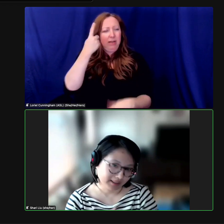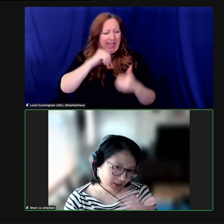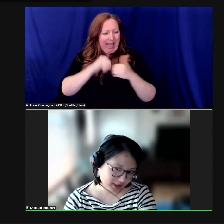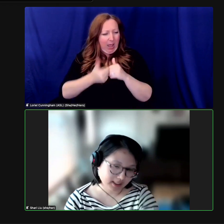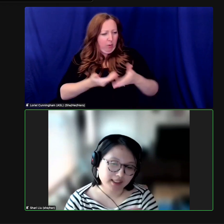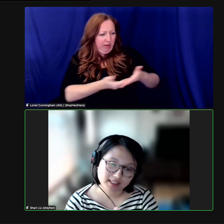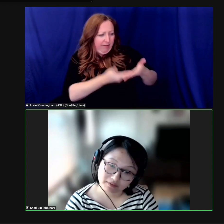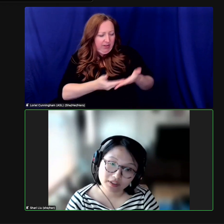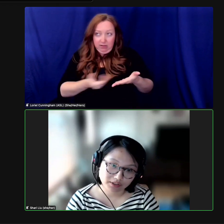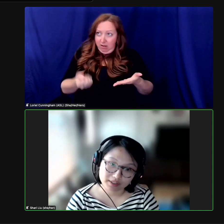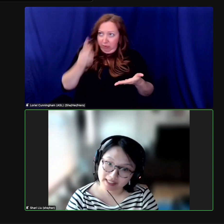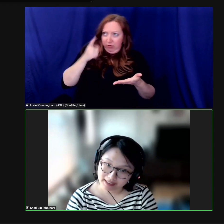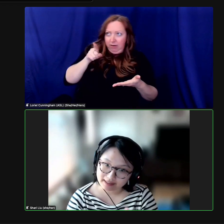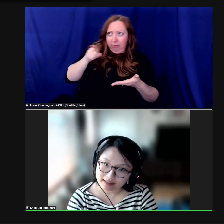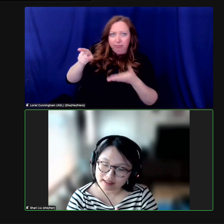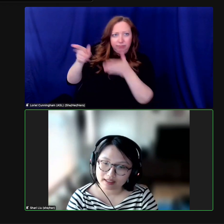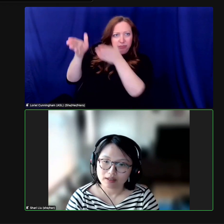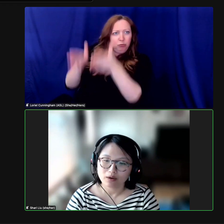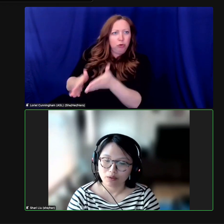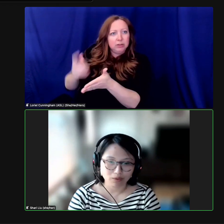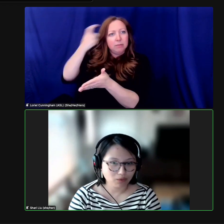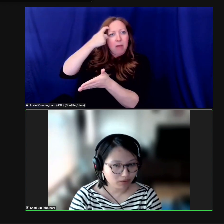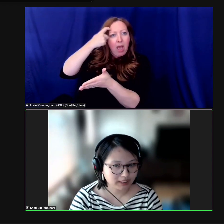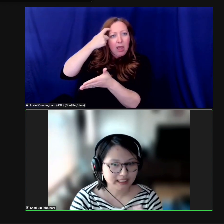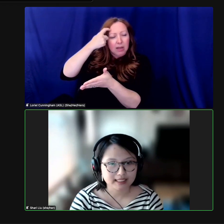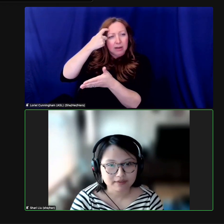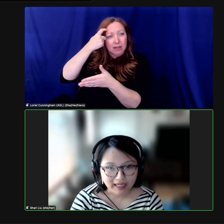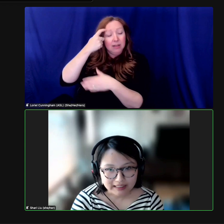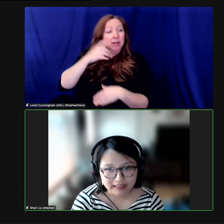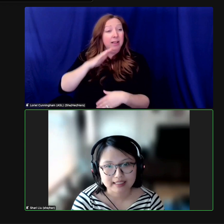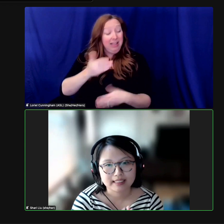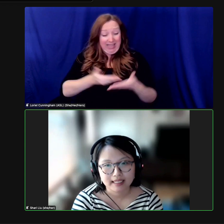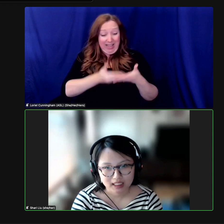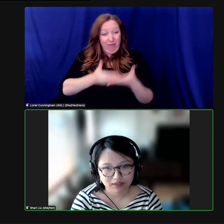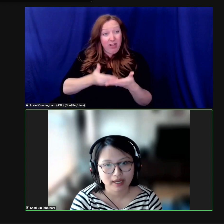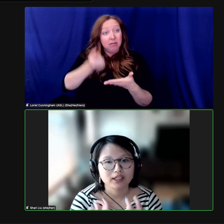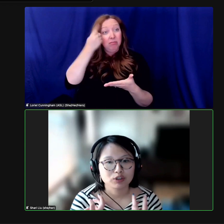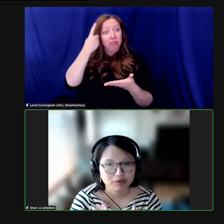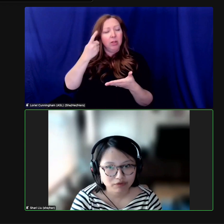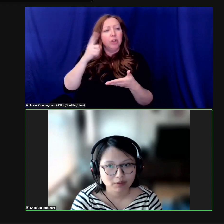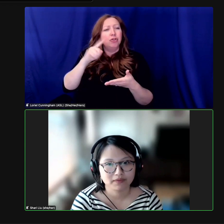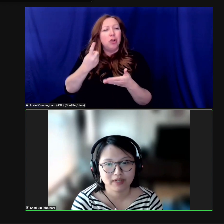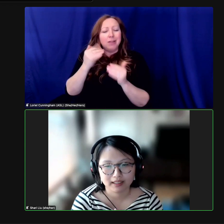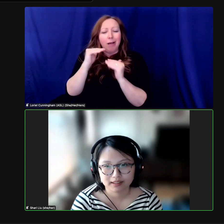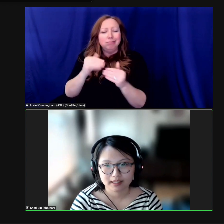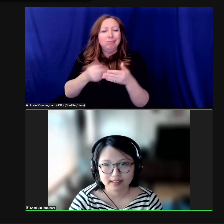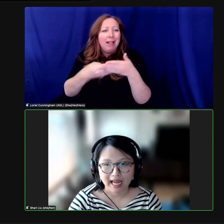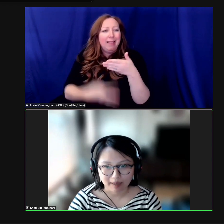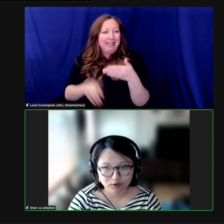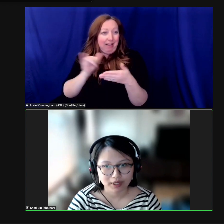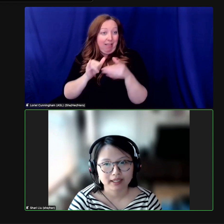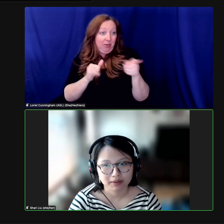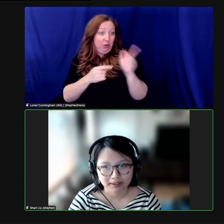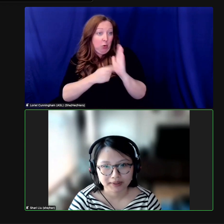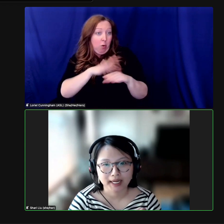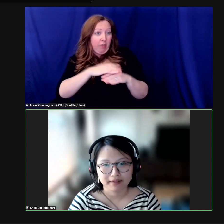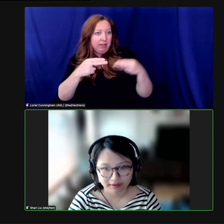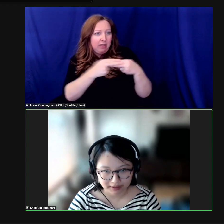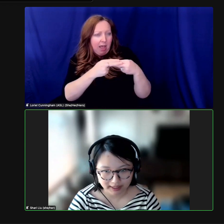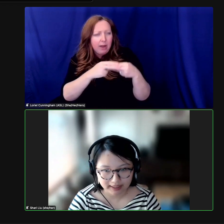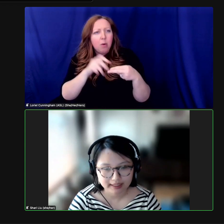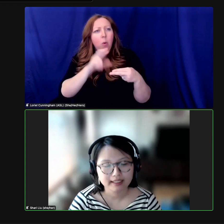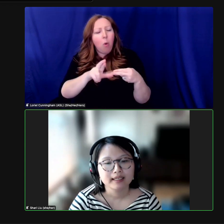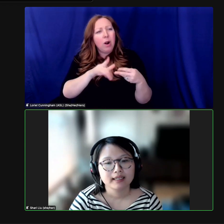infants' knowledge just a list of features like this? Or do these findings testify to a form of knowledge that's abstract, coherent,